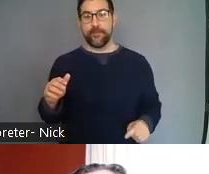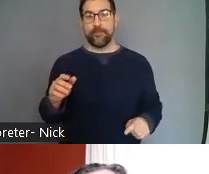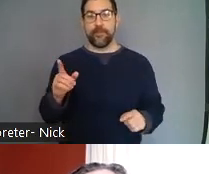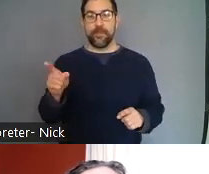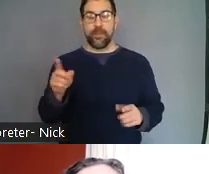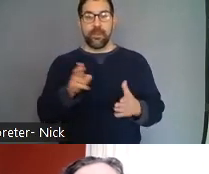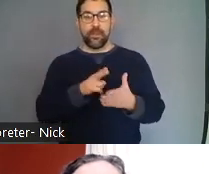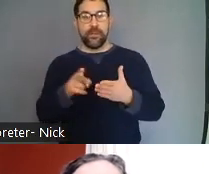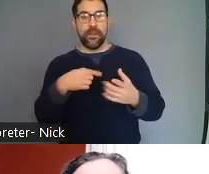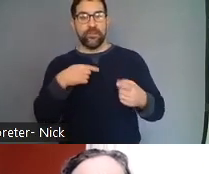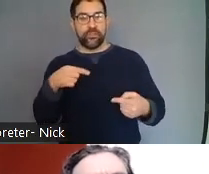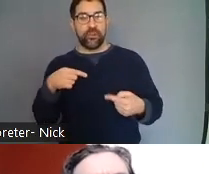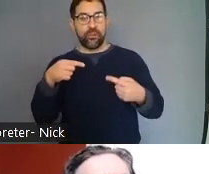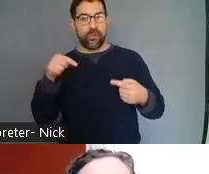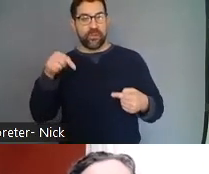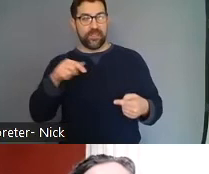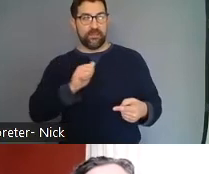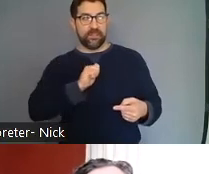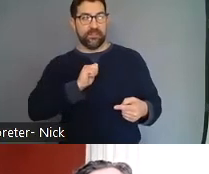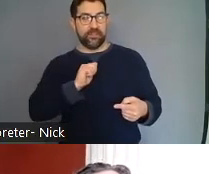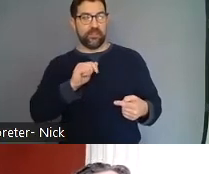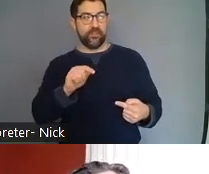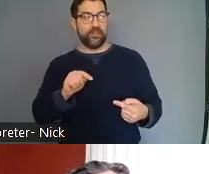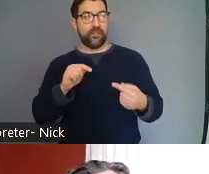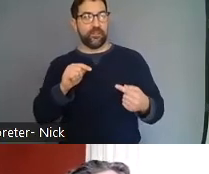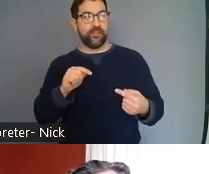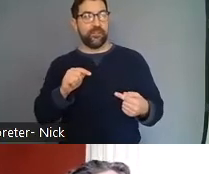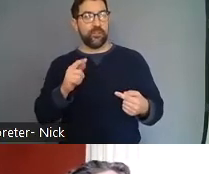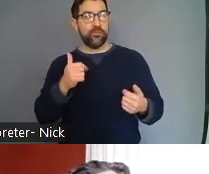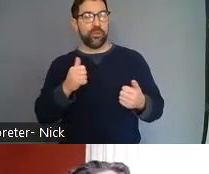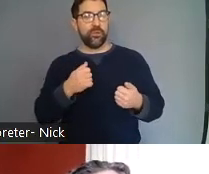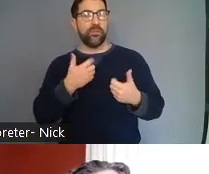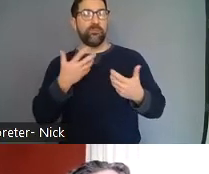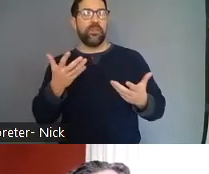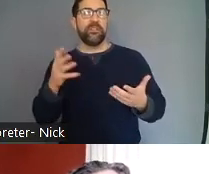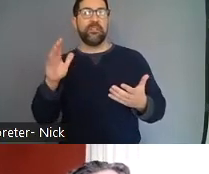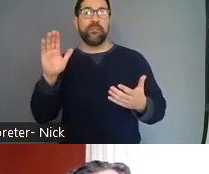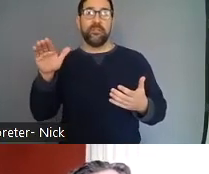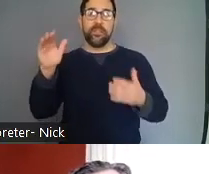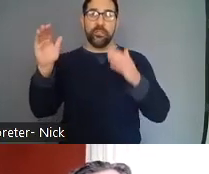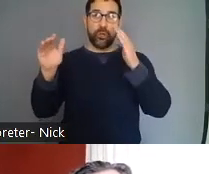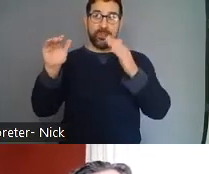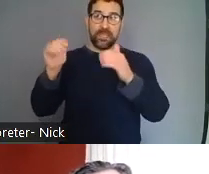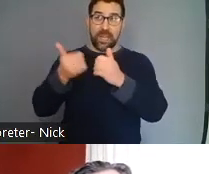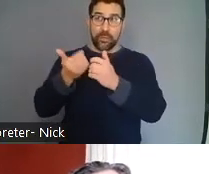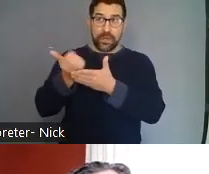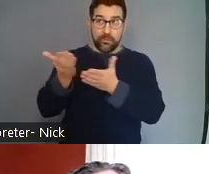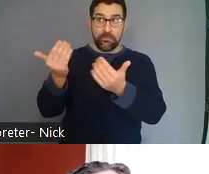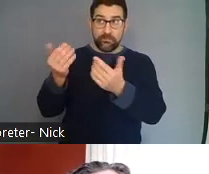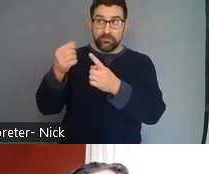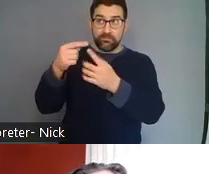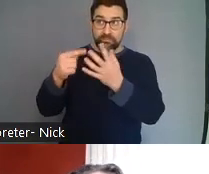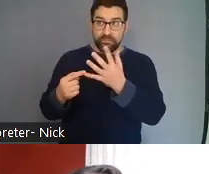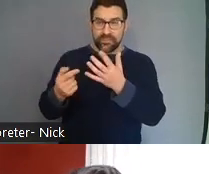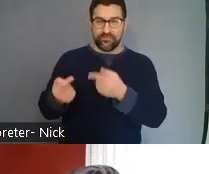Honestly, I've struggled with this myself. Trying to express to adults hey, this is how you can help.